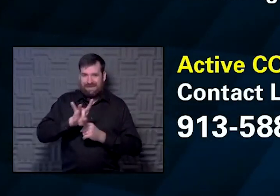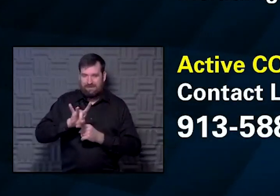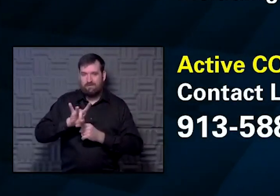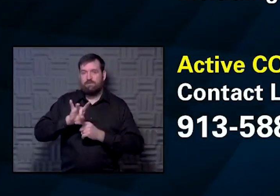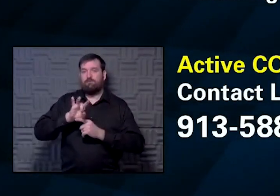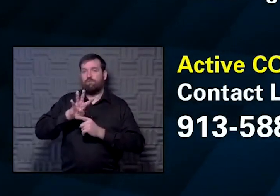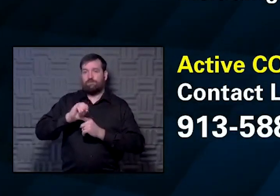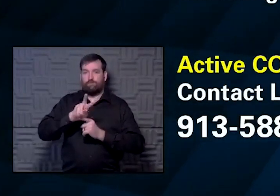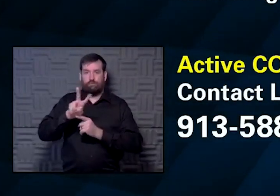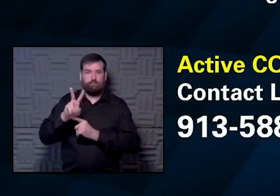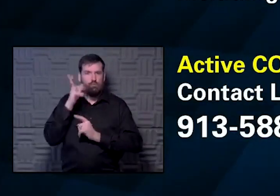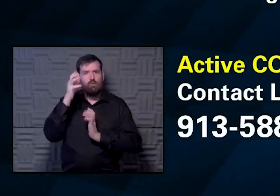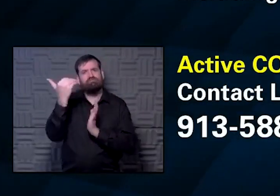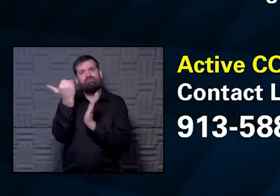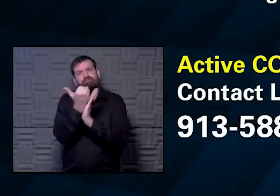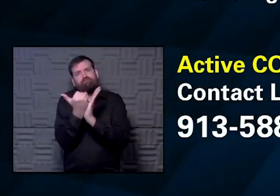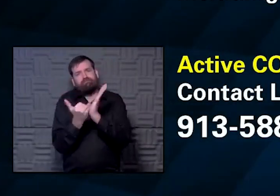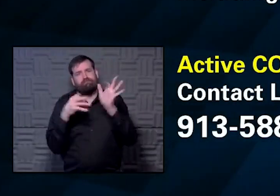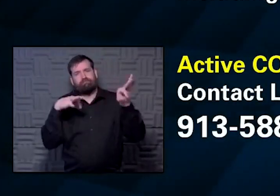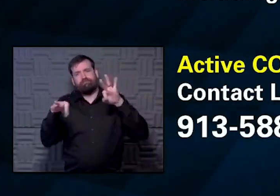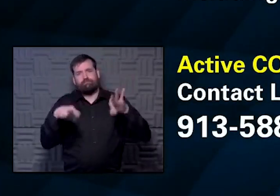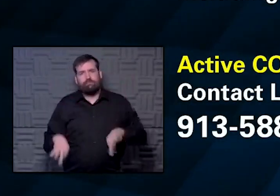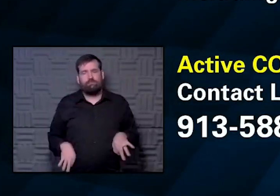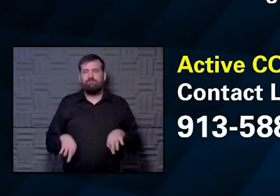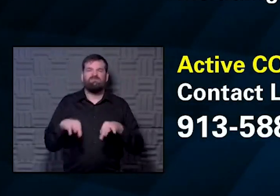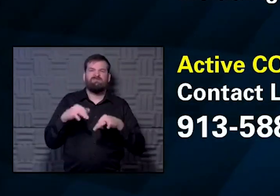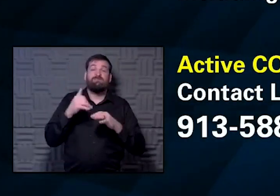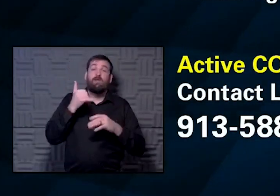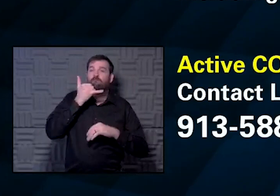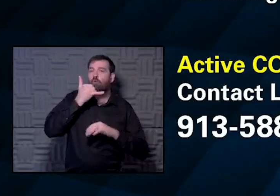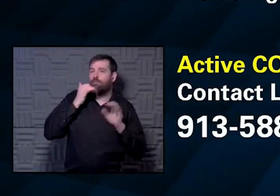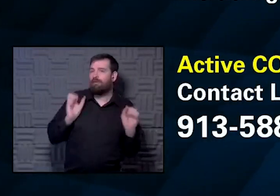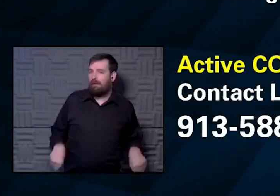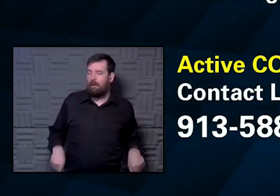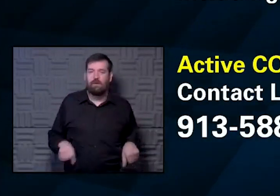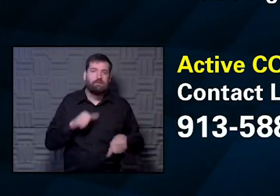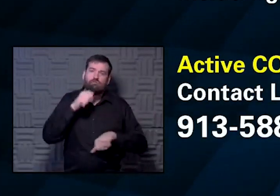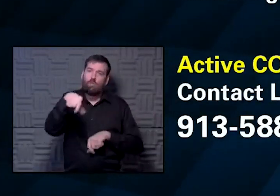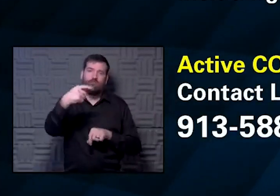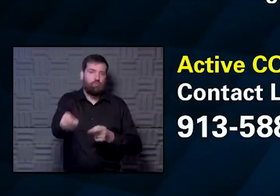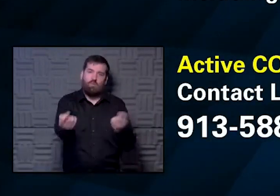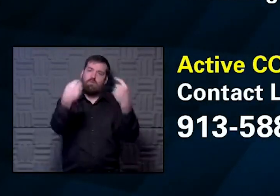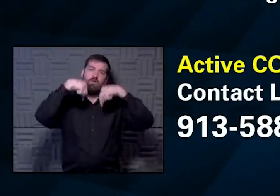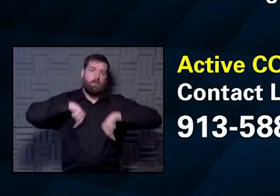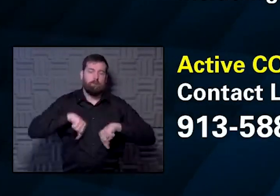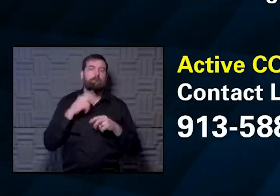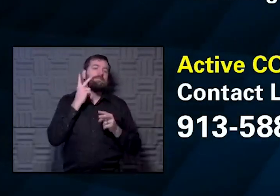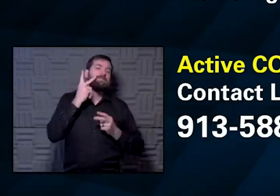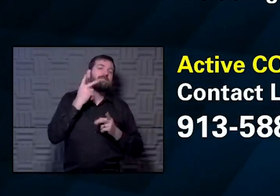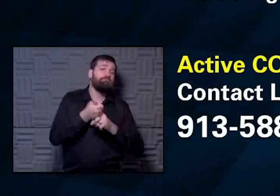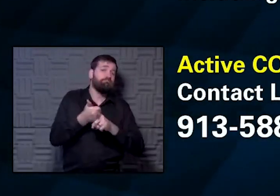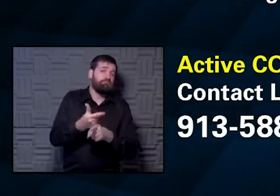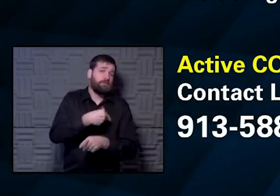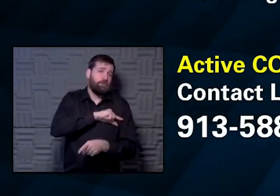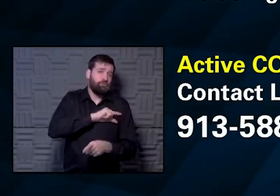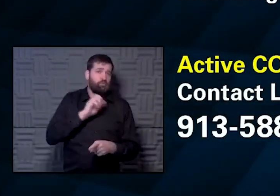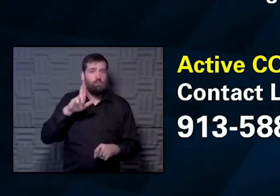that list. We'll go through it over the phone. You don't have to come in. We'll just go over that with you on the phone and see if you would be eligible or not.